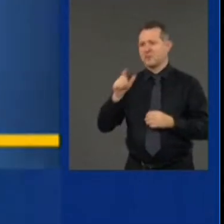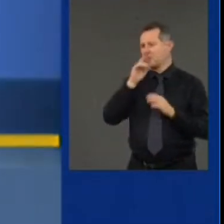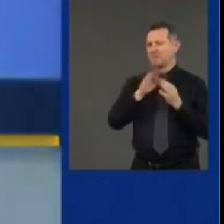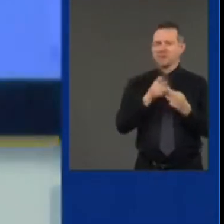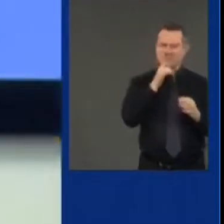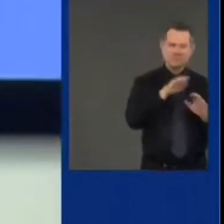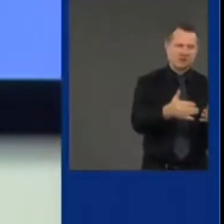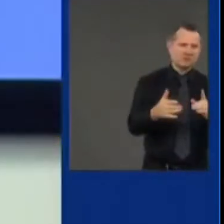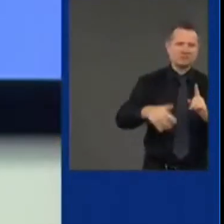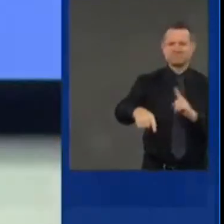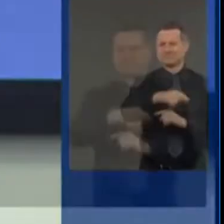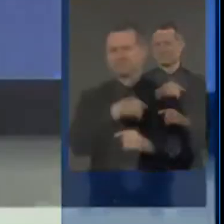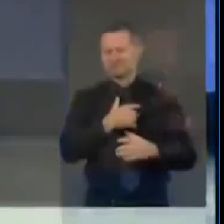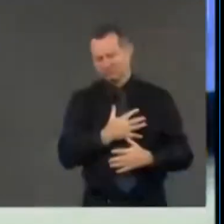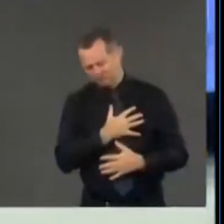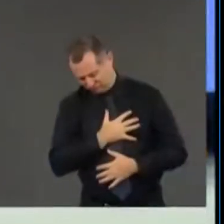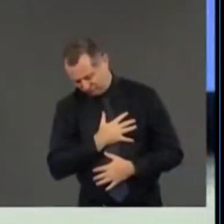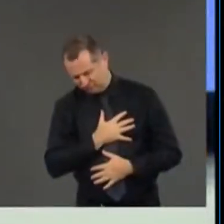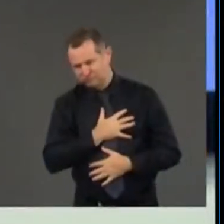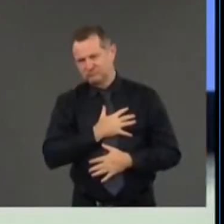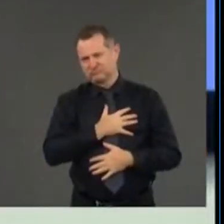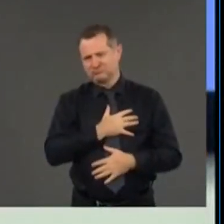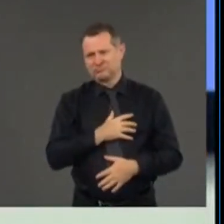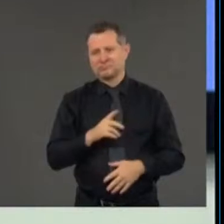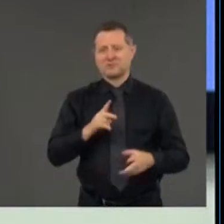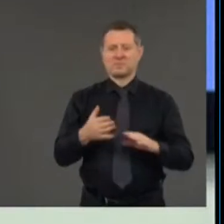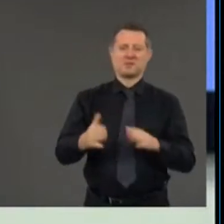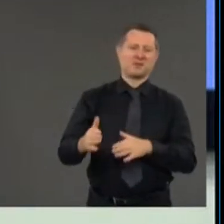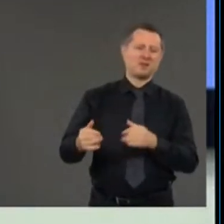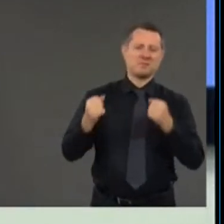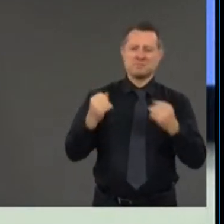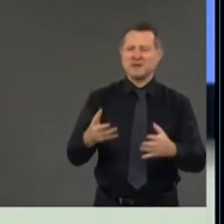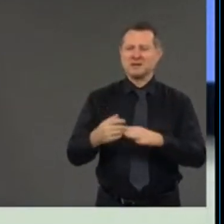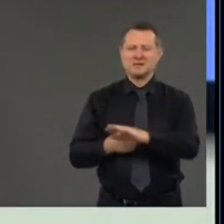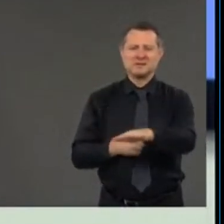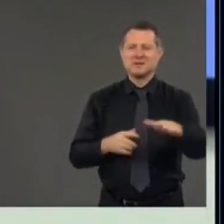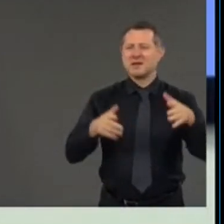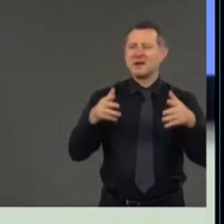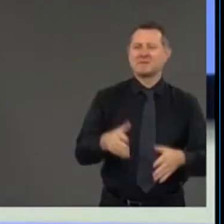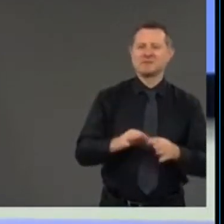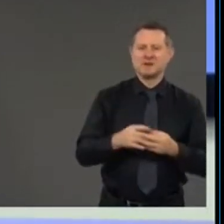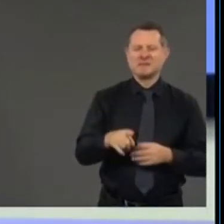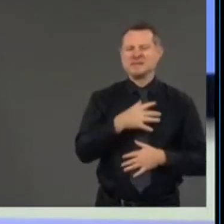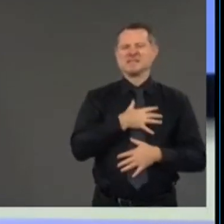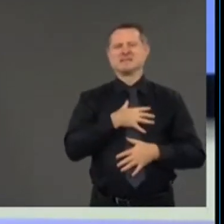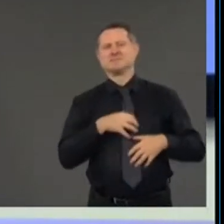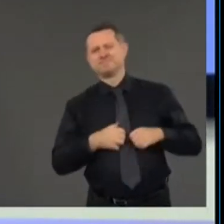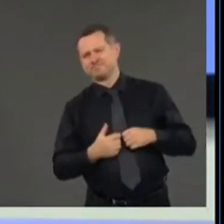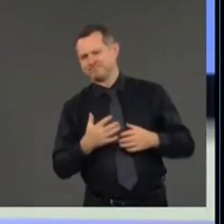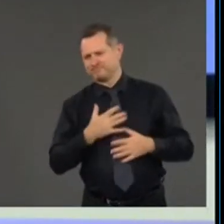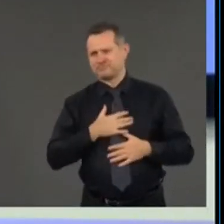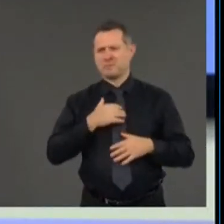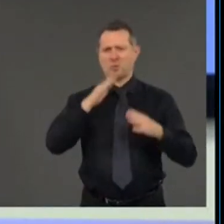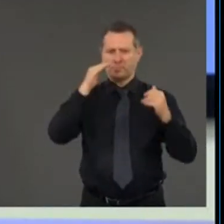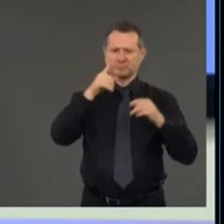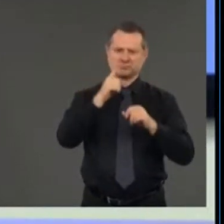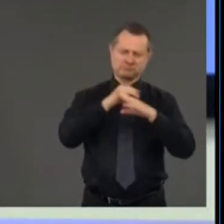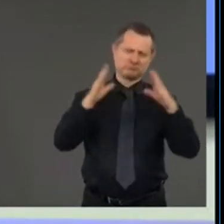the sorrow that people have experienced because of their loss. And I hope they find strength in the memories of their loved